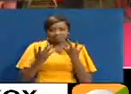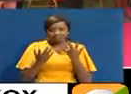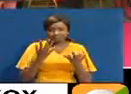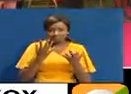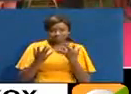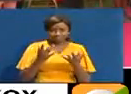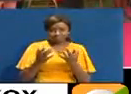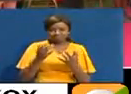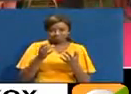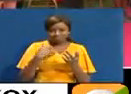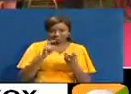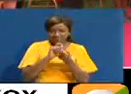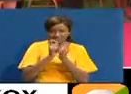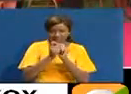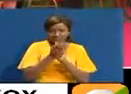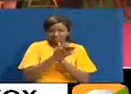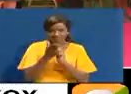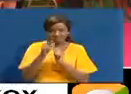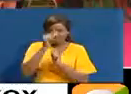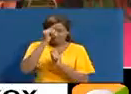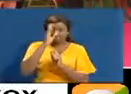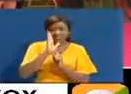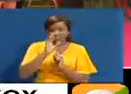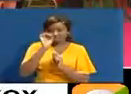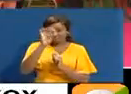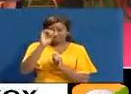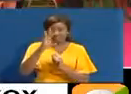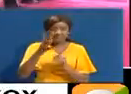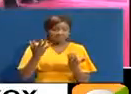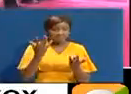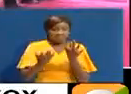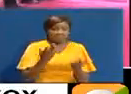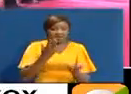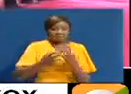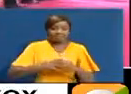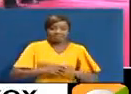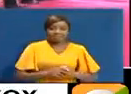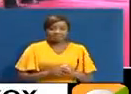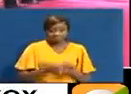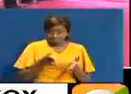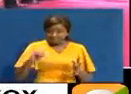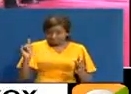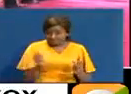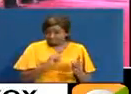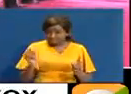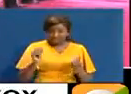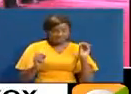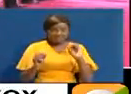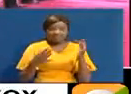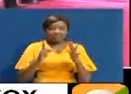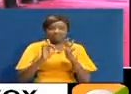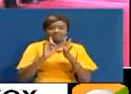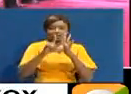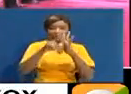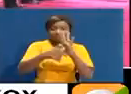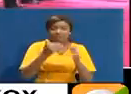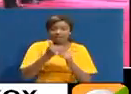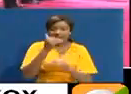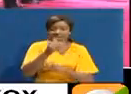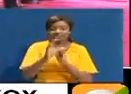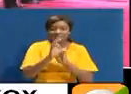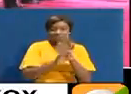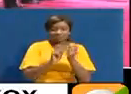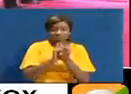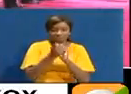some few changes in government? I would probably say so. Immediately, maybe not. Maybe after the referendum, if we will have